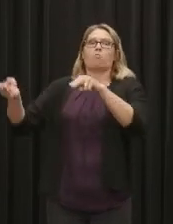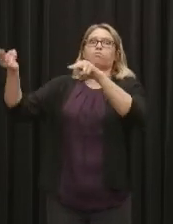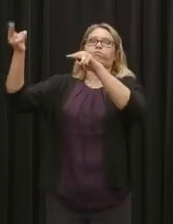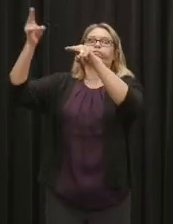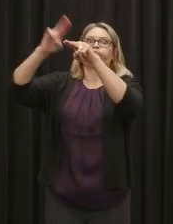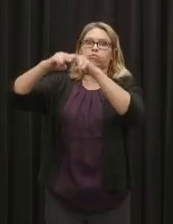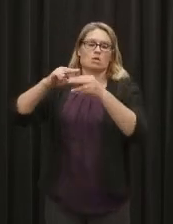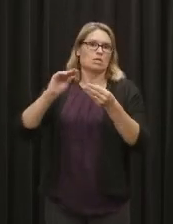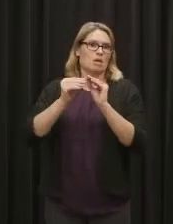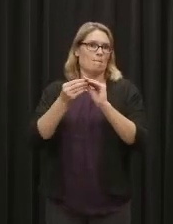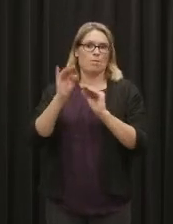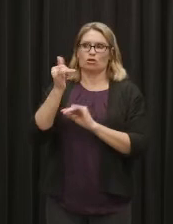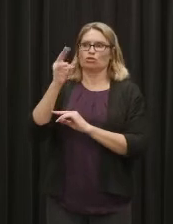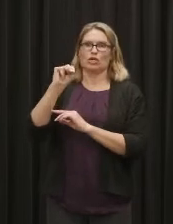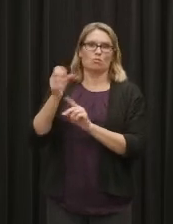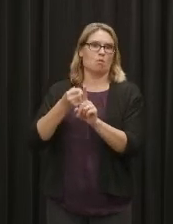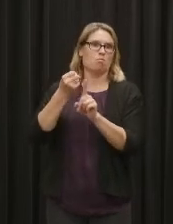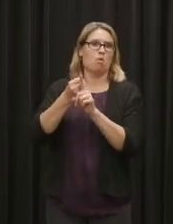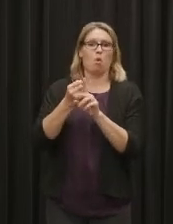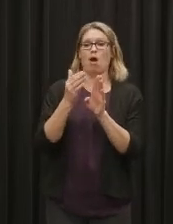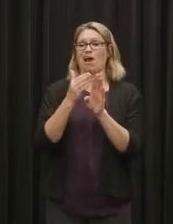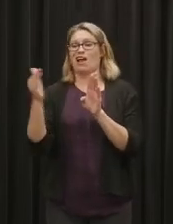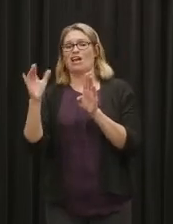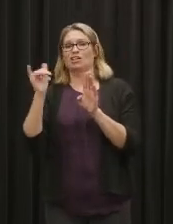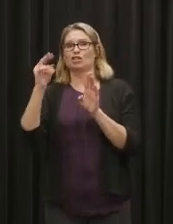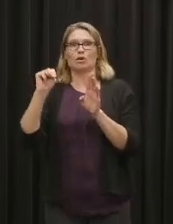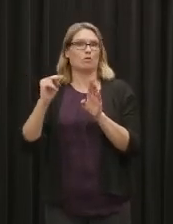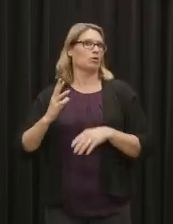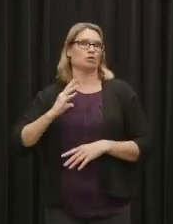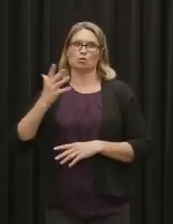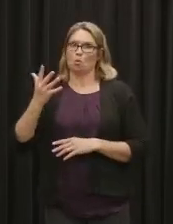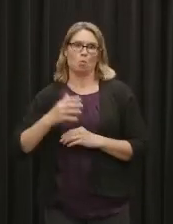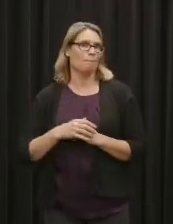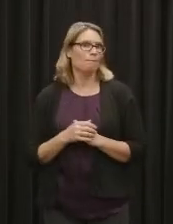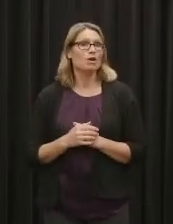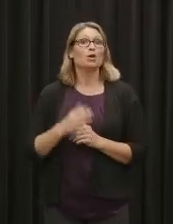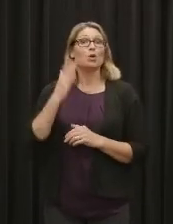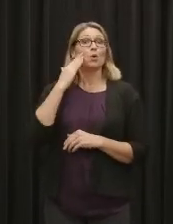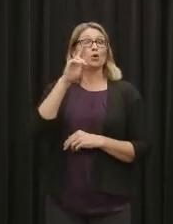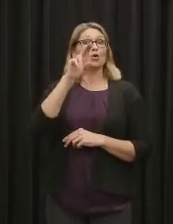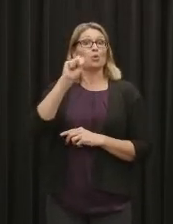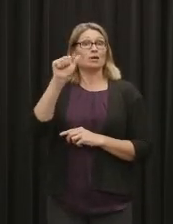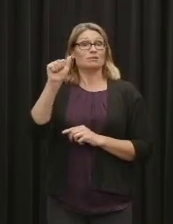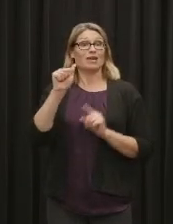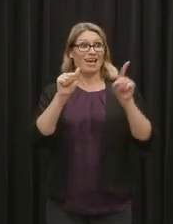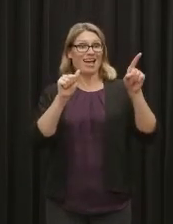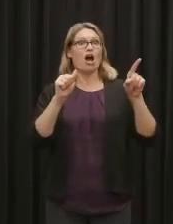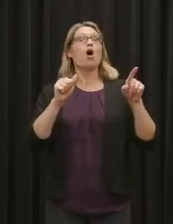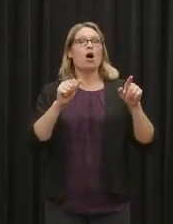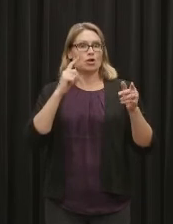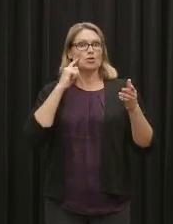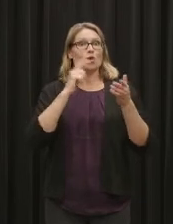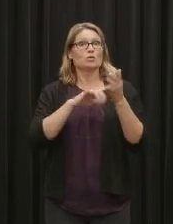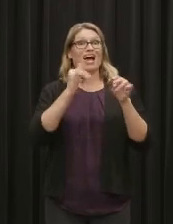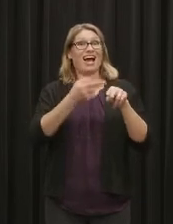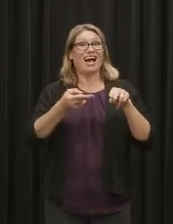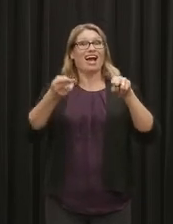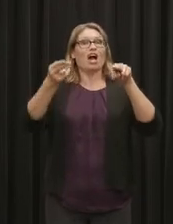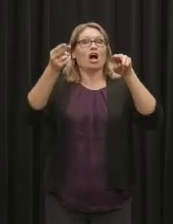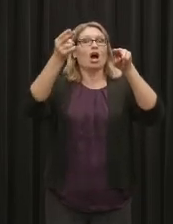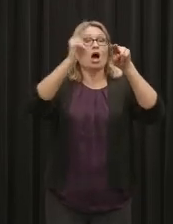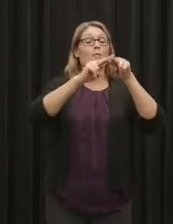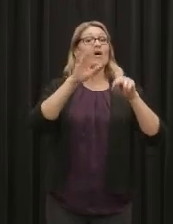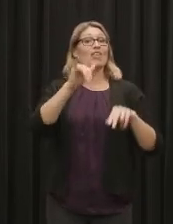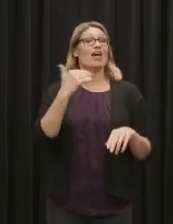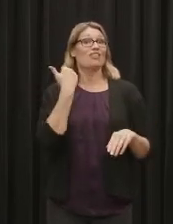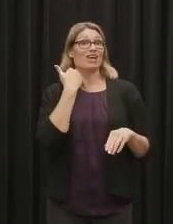cases in early January or mid-January. We know that in the U.S. they're seeing a spike in cases after the